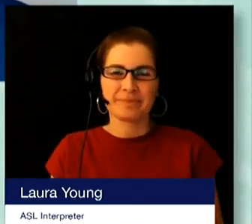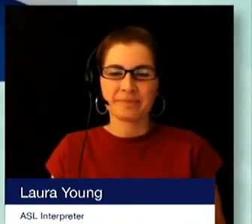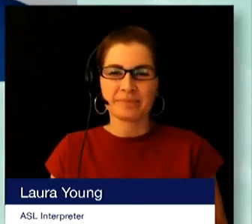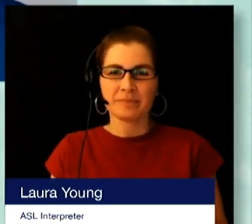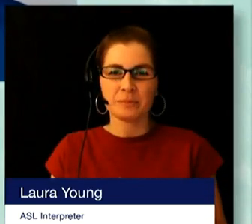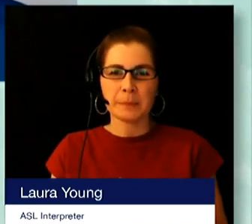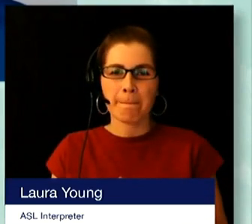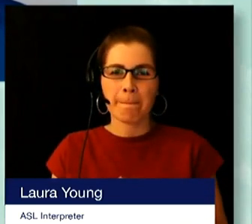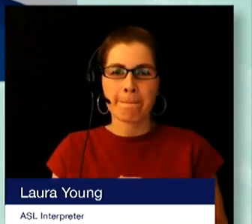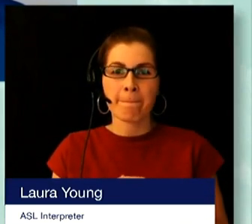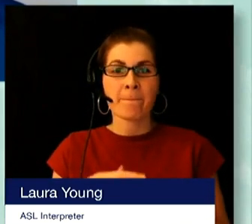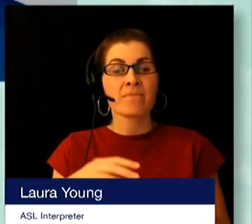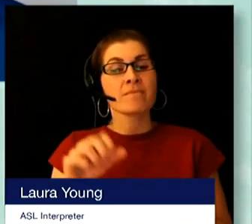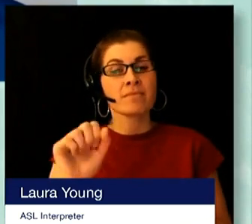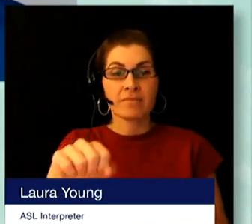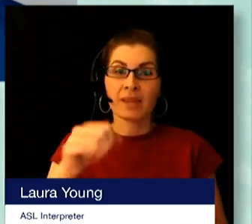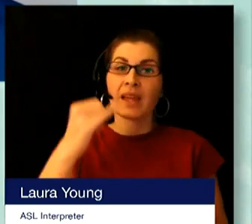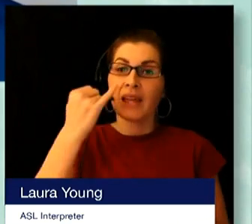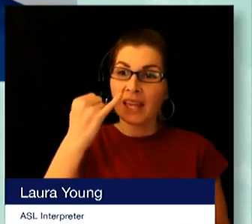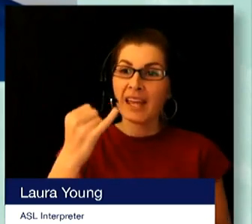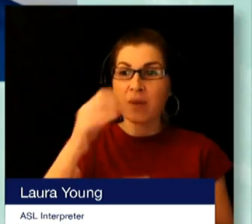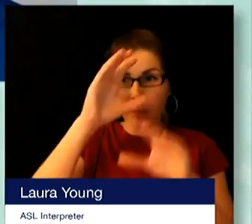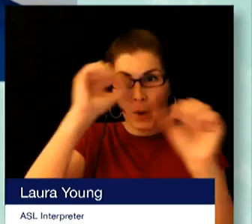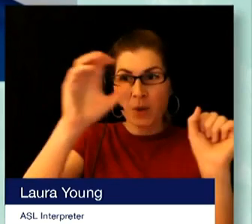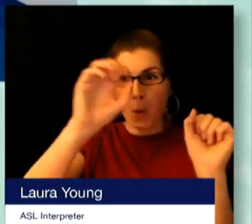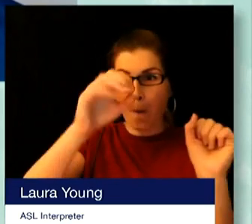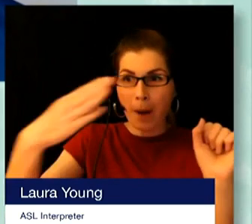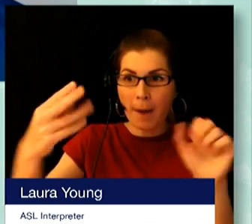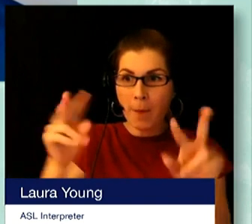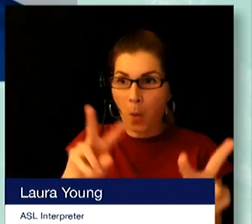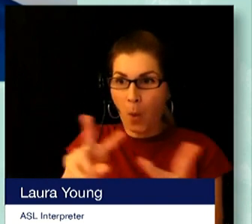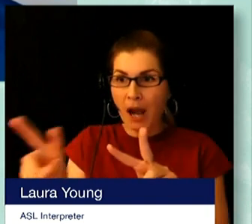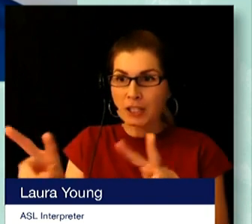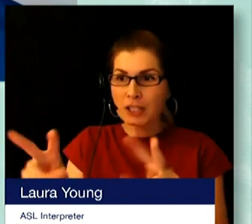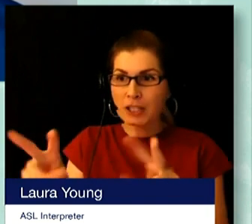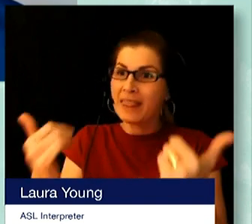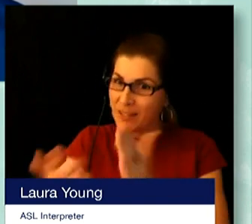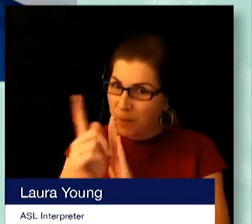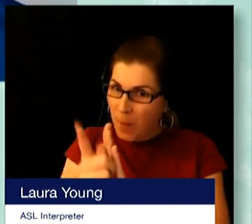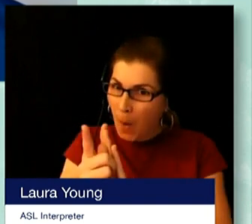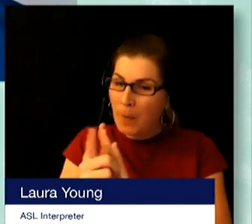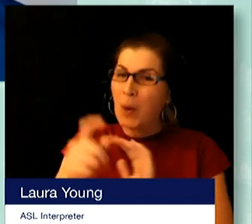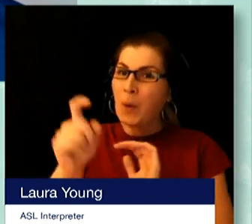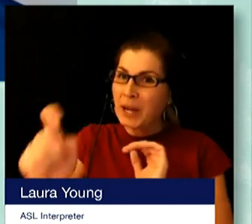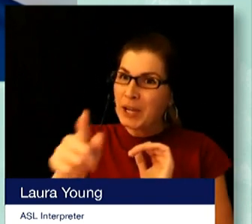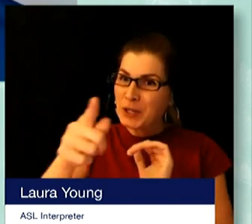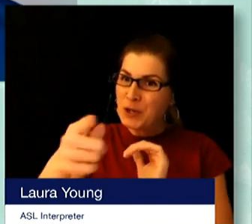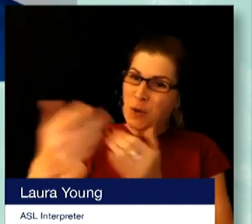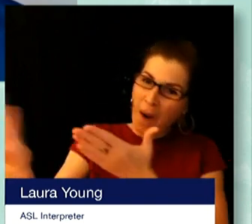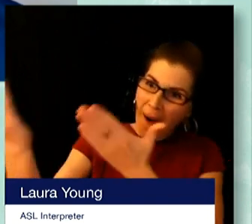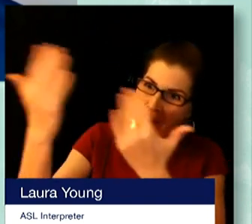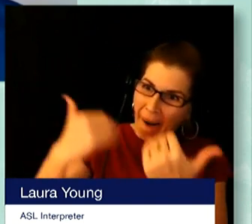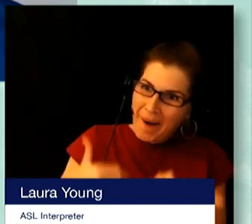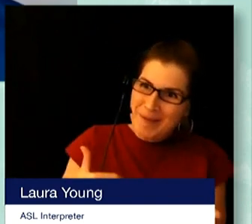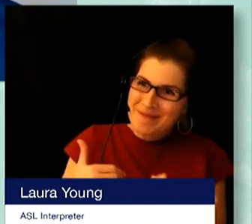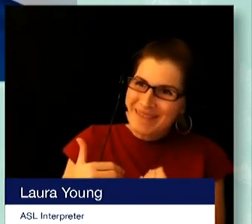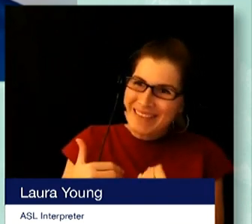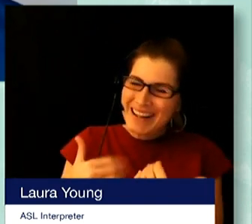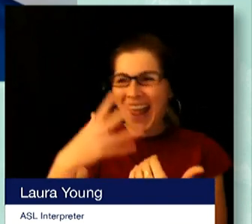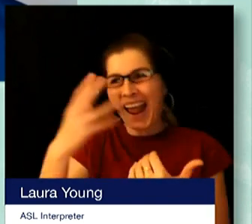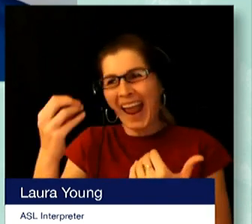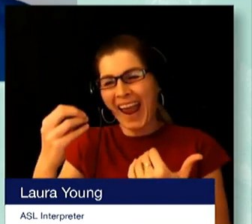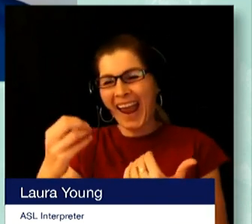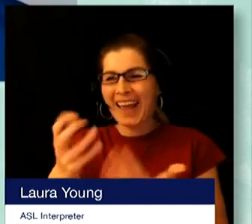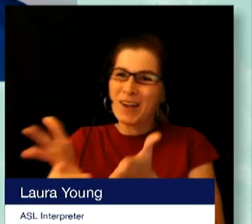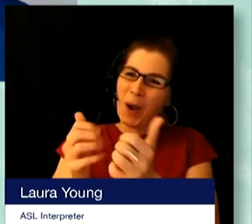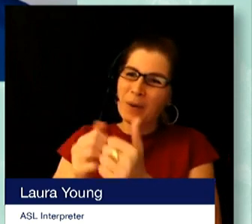Absolutely. Yeah. If President Obama is watching, this is the moment. We need you. We need you to come on down and chat with Jason